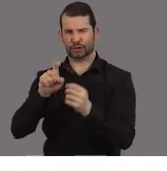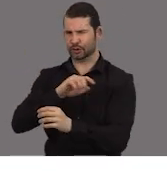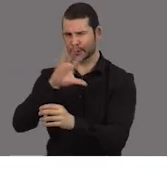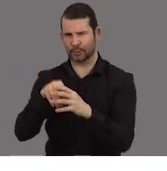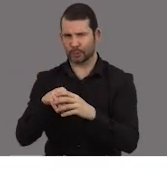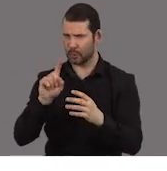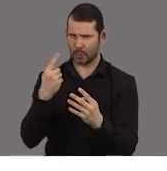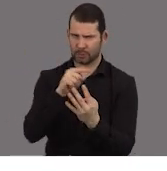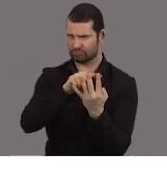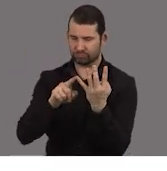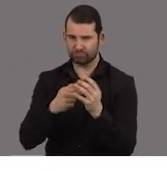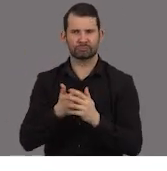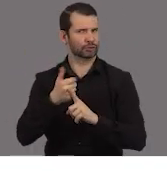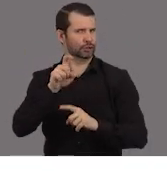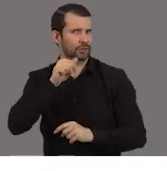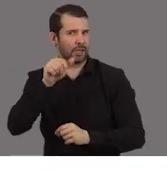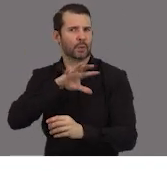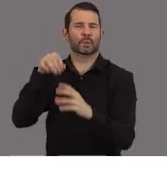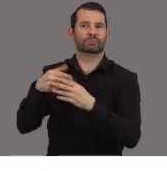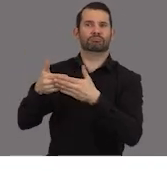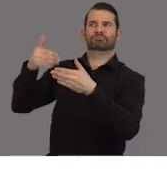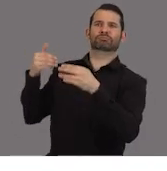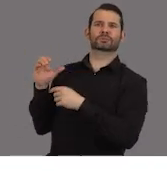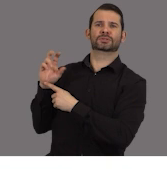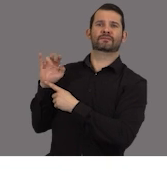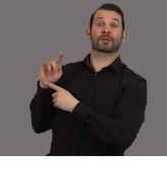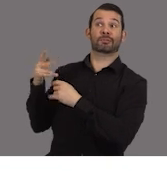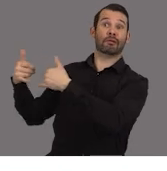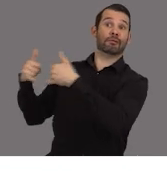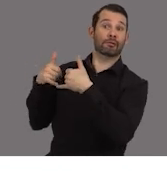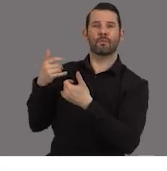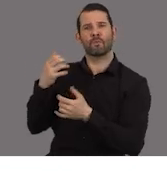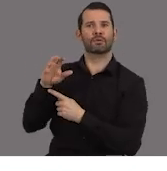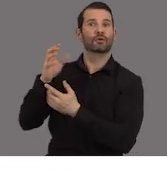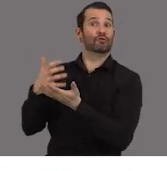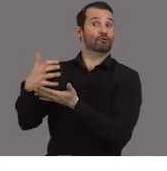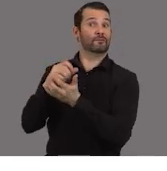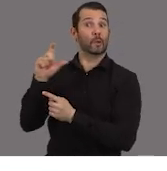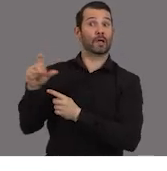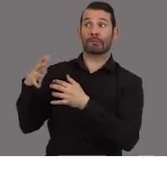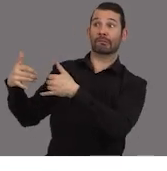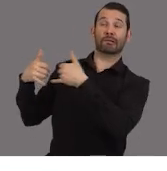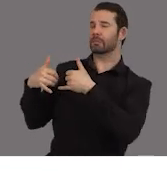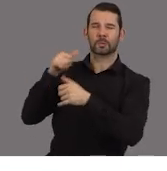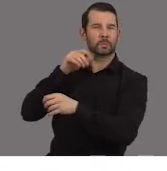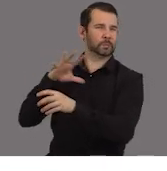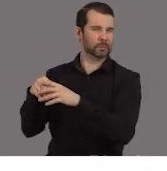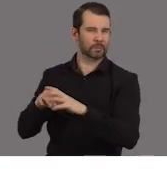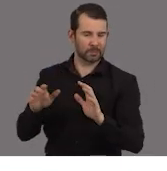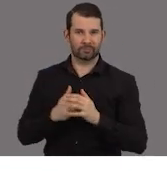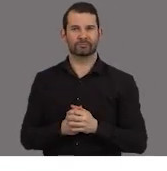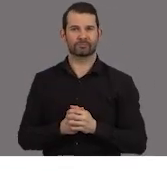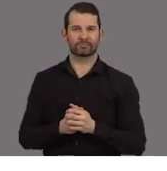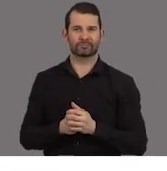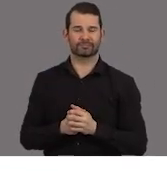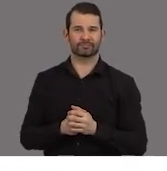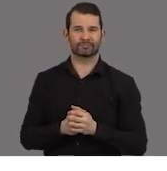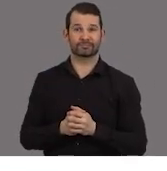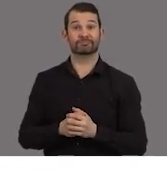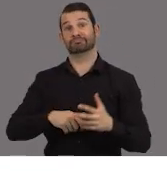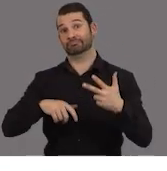included. You should not include previous CVITP and Revenue Quebec grants.